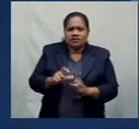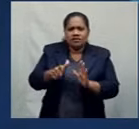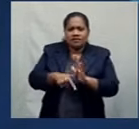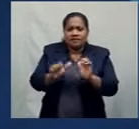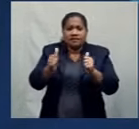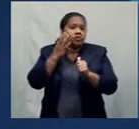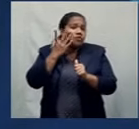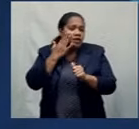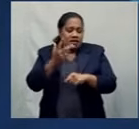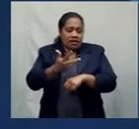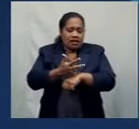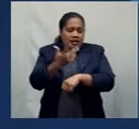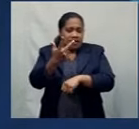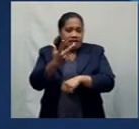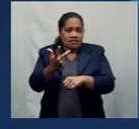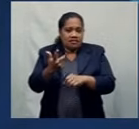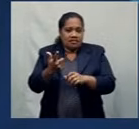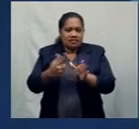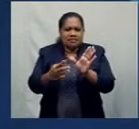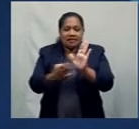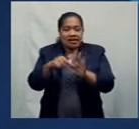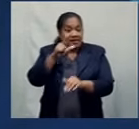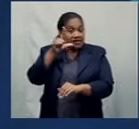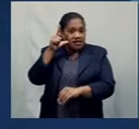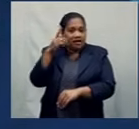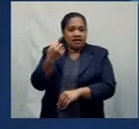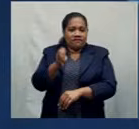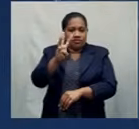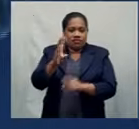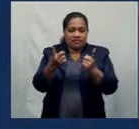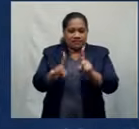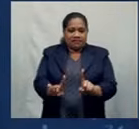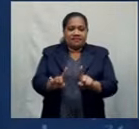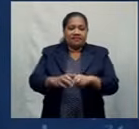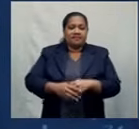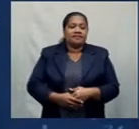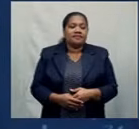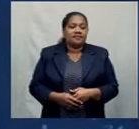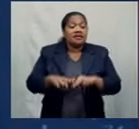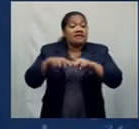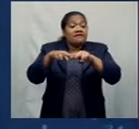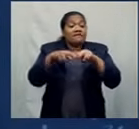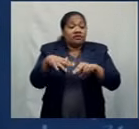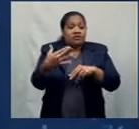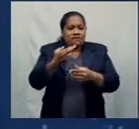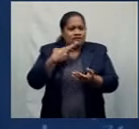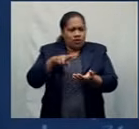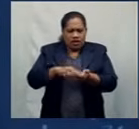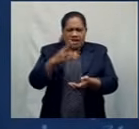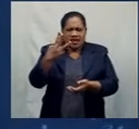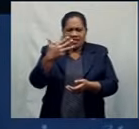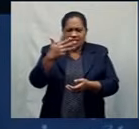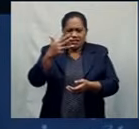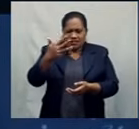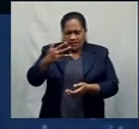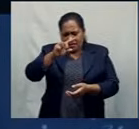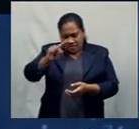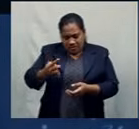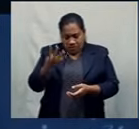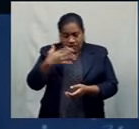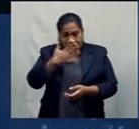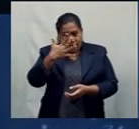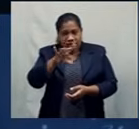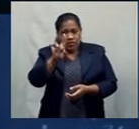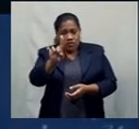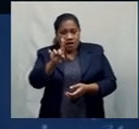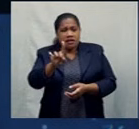a.m. yesterday. There were also three deaths. Fiji has recorded 9,451 cases